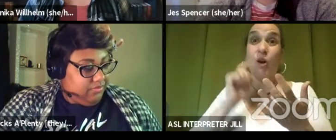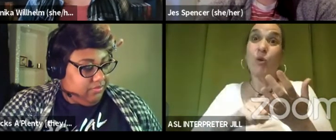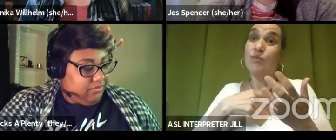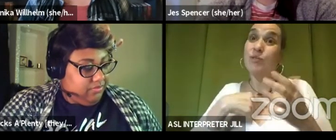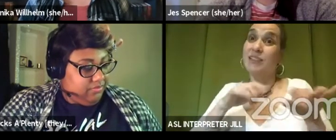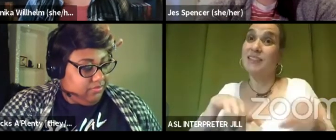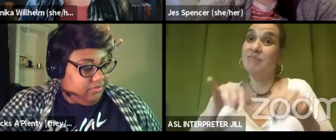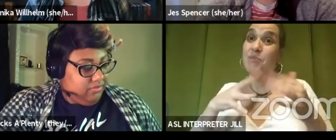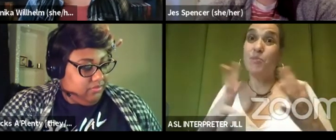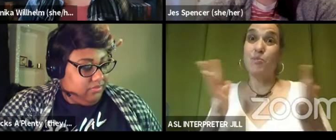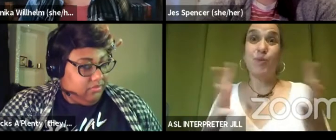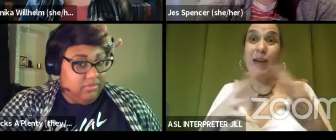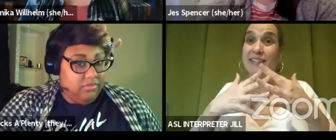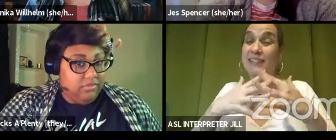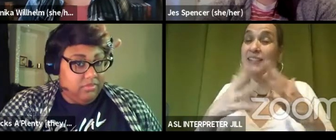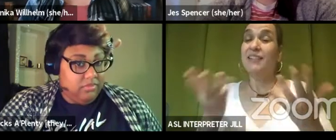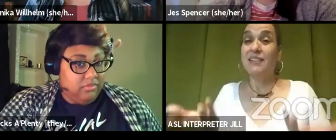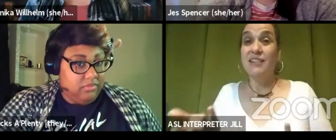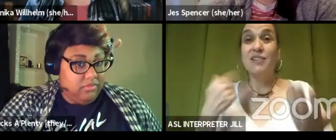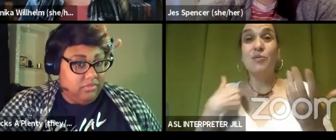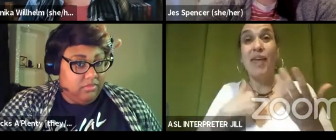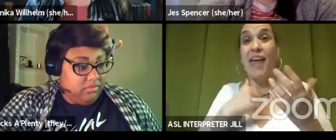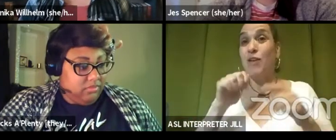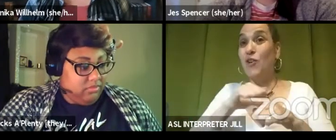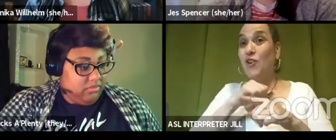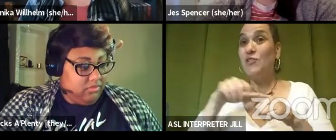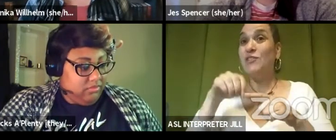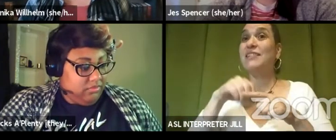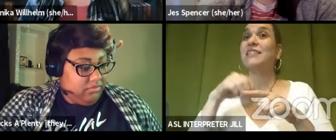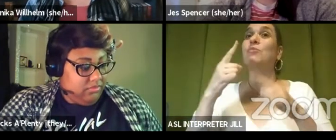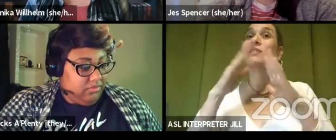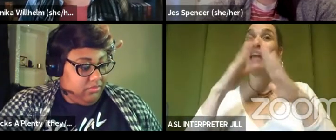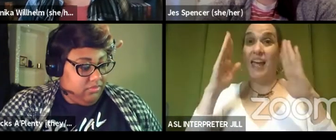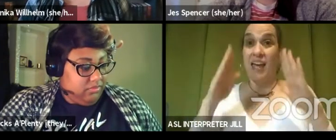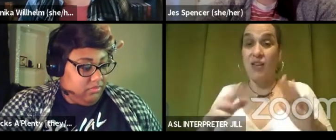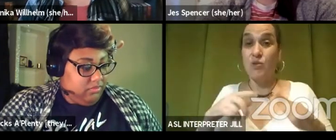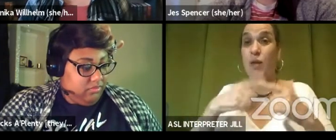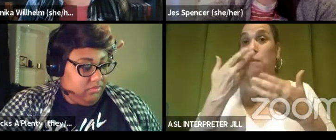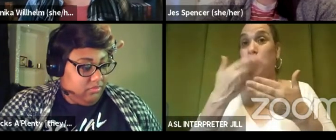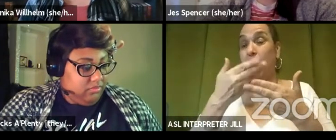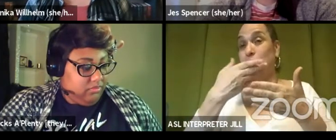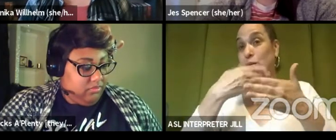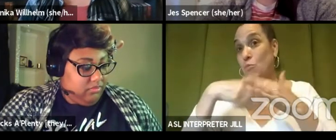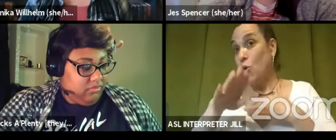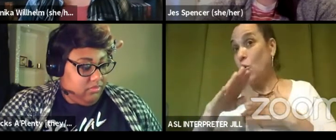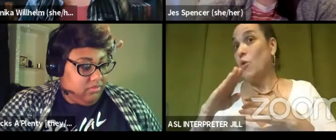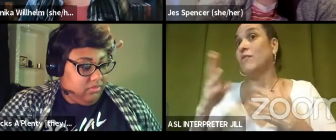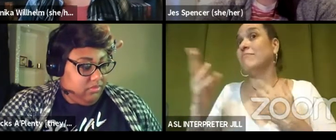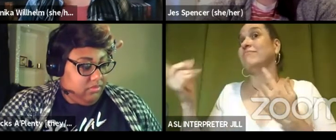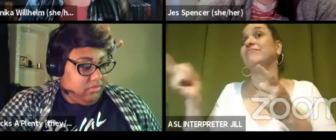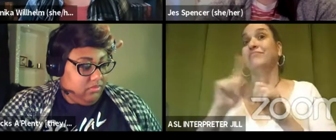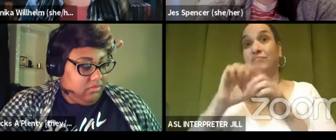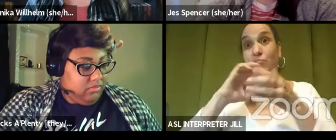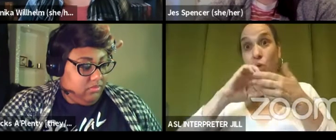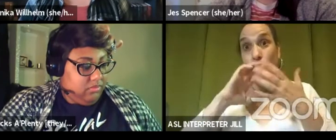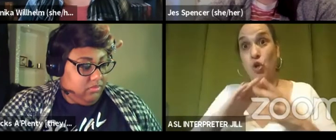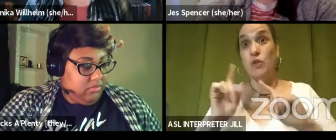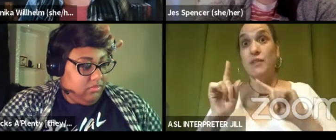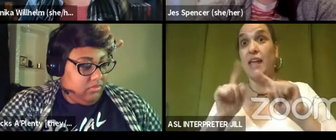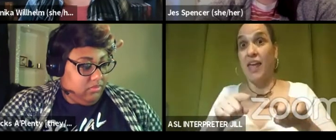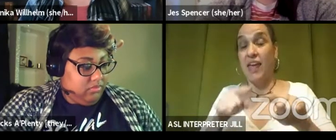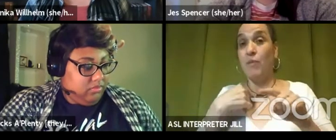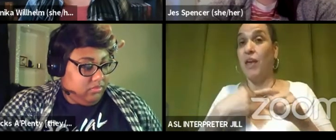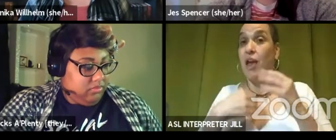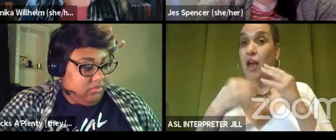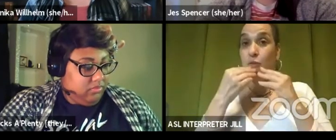had rehearsals at a house. And once we had the kids, like the partners came and we had, you know, like food